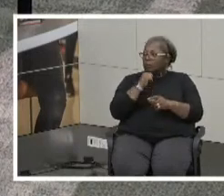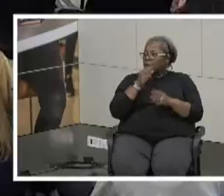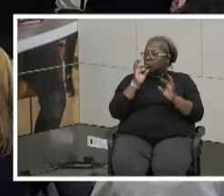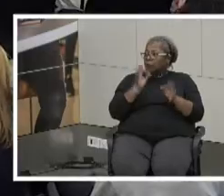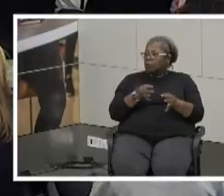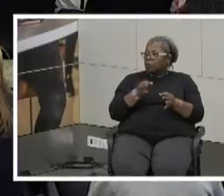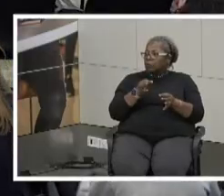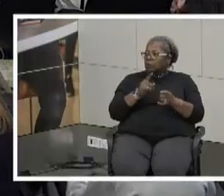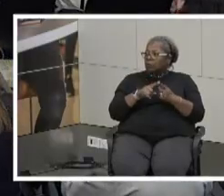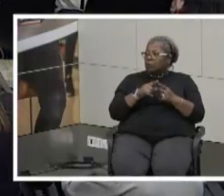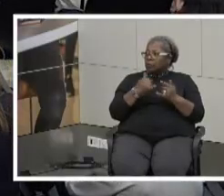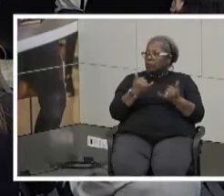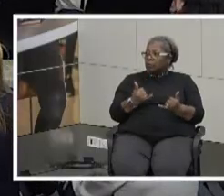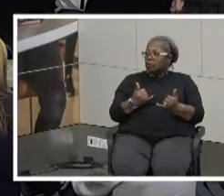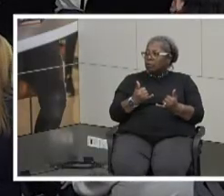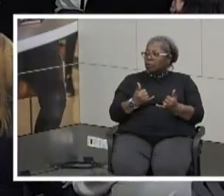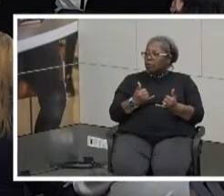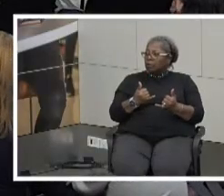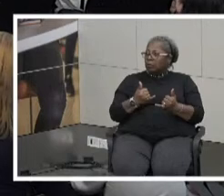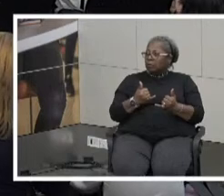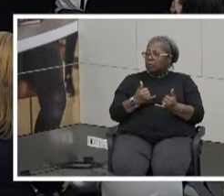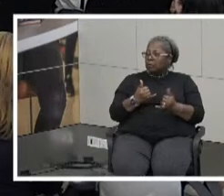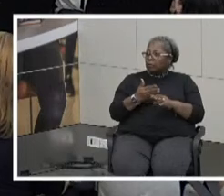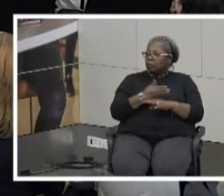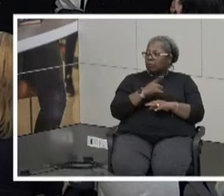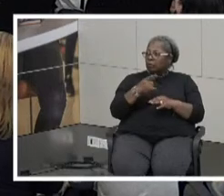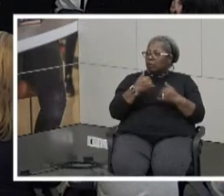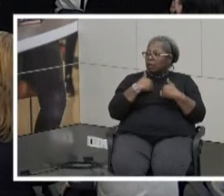to decide today